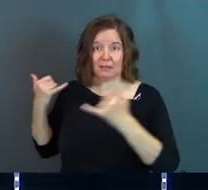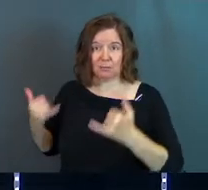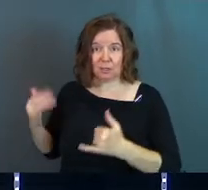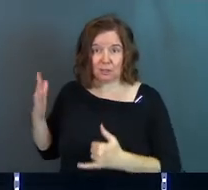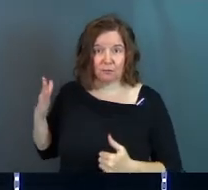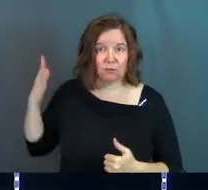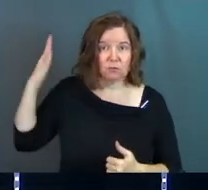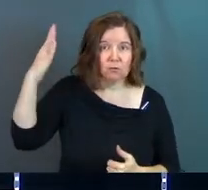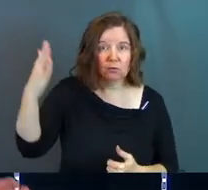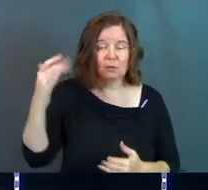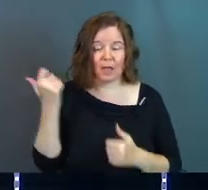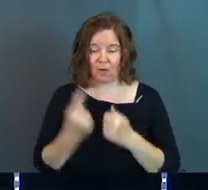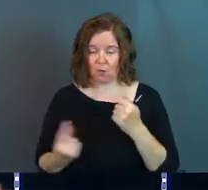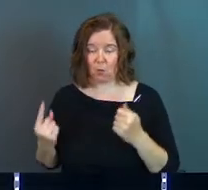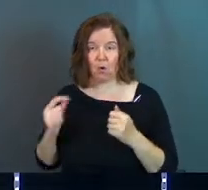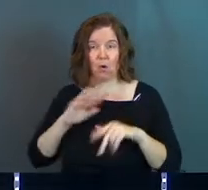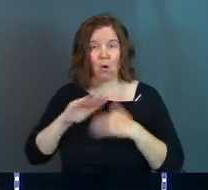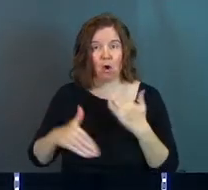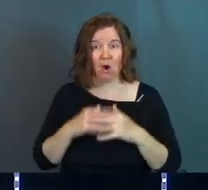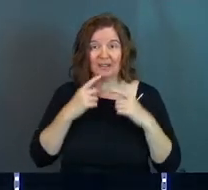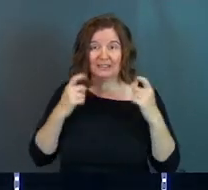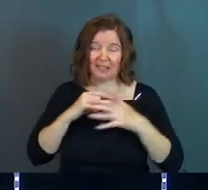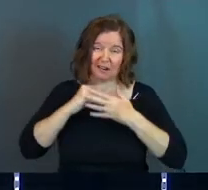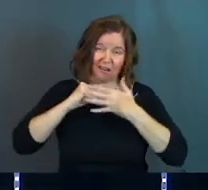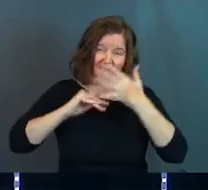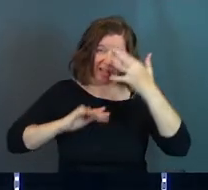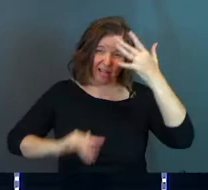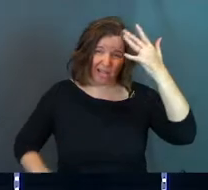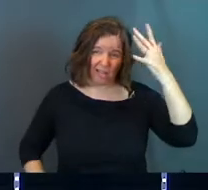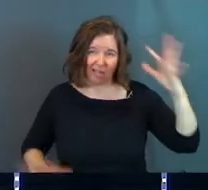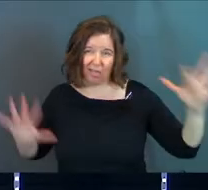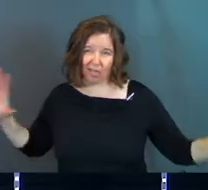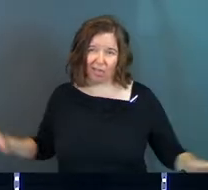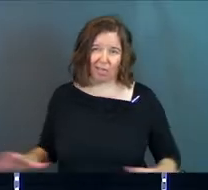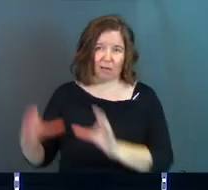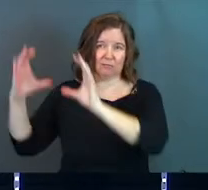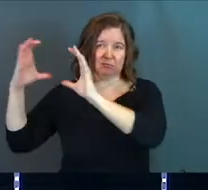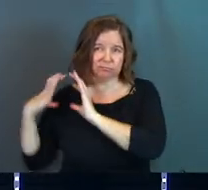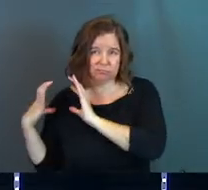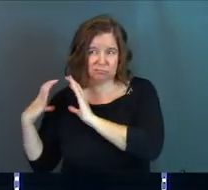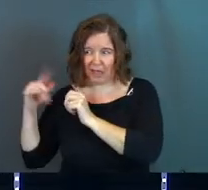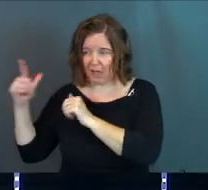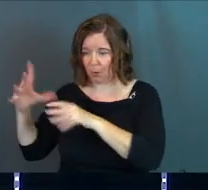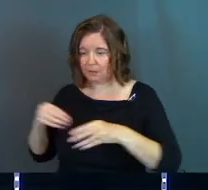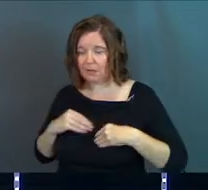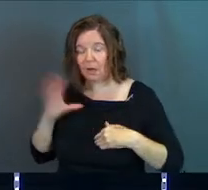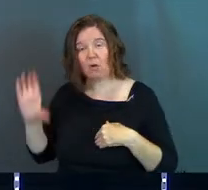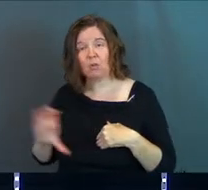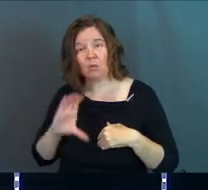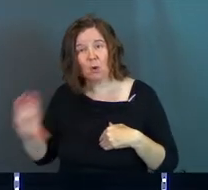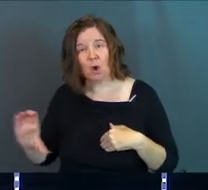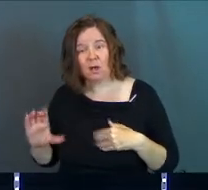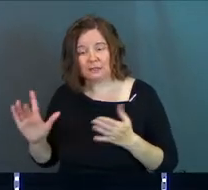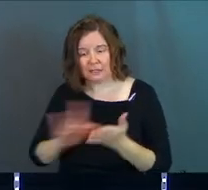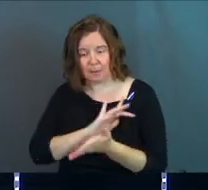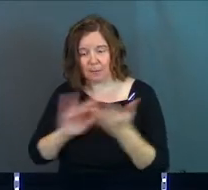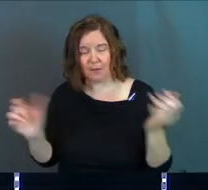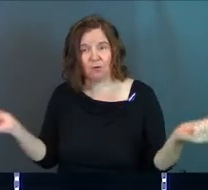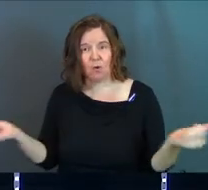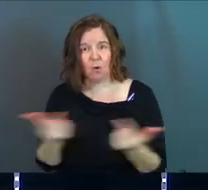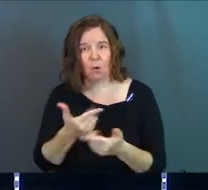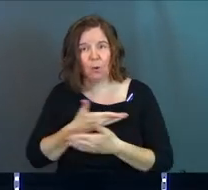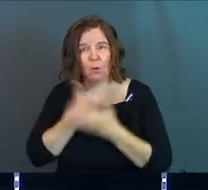future, every single one of them, all their sins, all piled up. How could he take on a cross and pay for all of